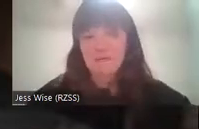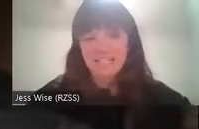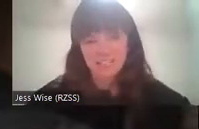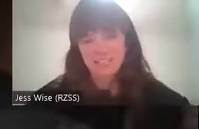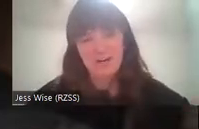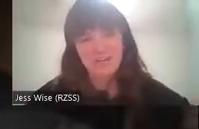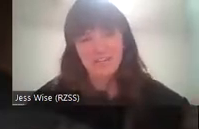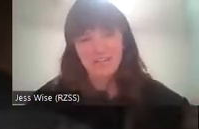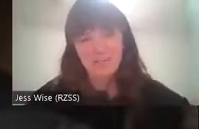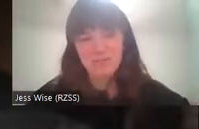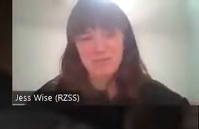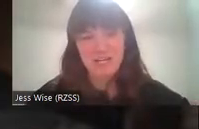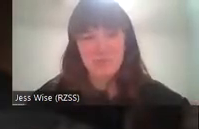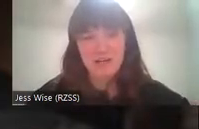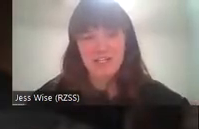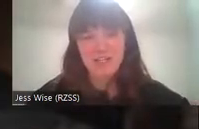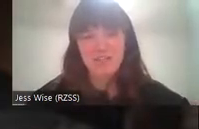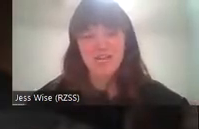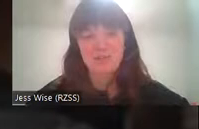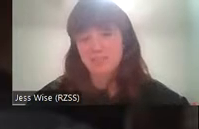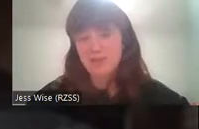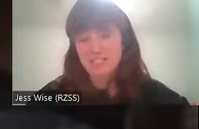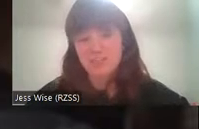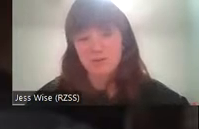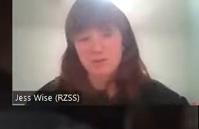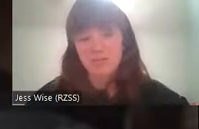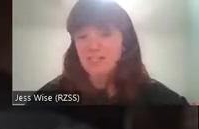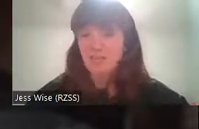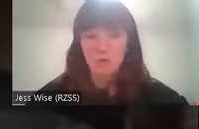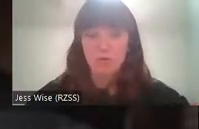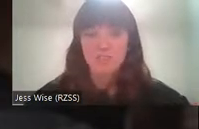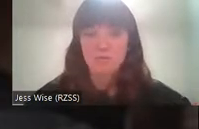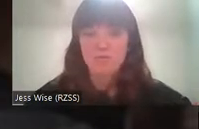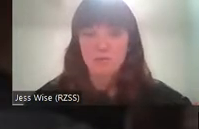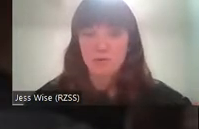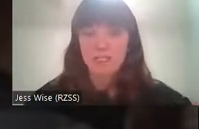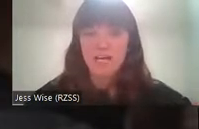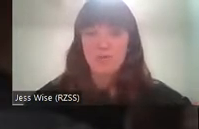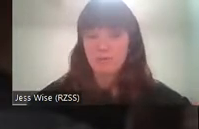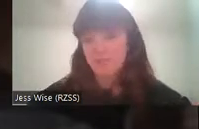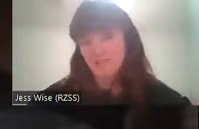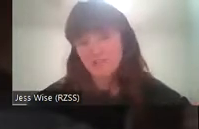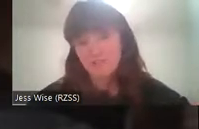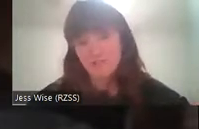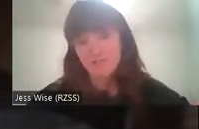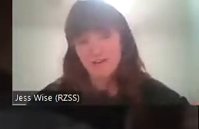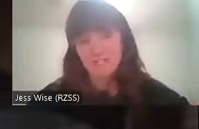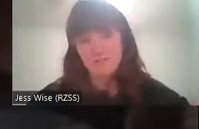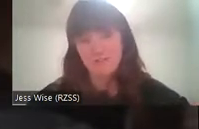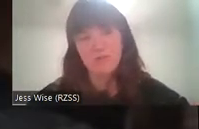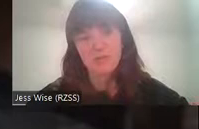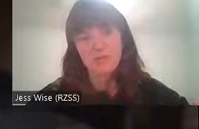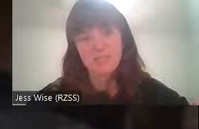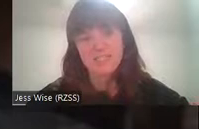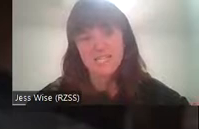where I begin to shout about the importance of collaboration. And we've looked at several already, and I'm always open for more. One of my favorites so far has